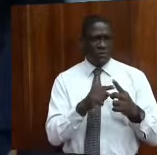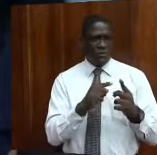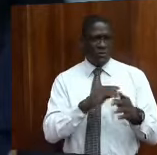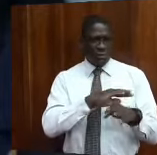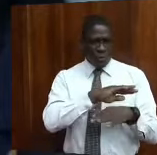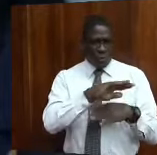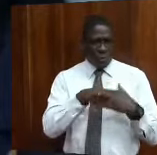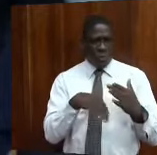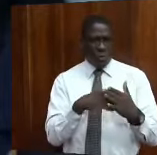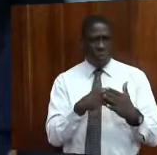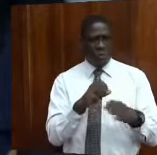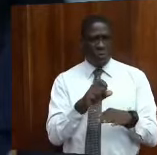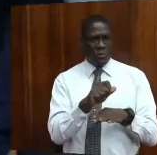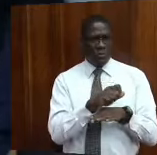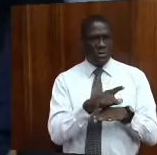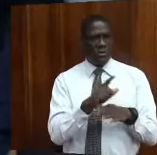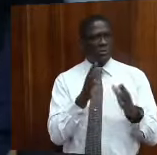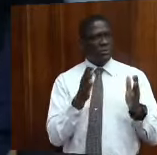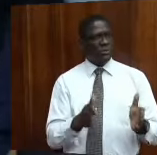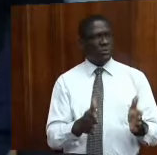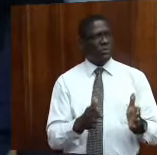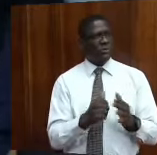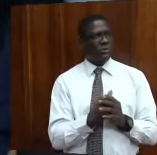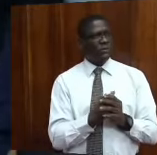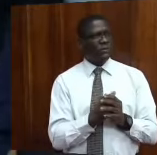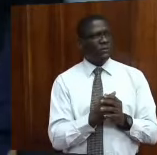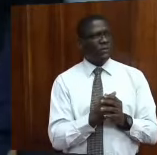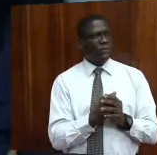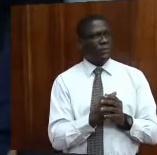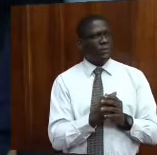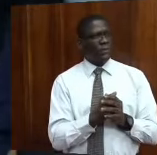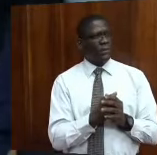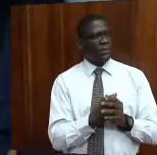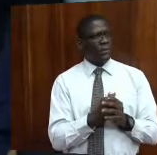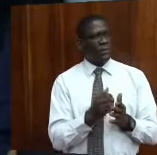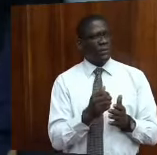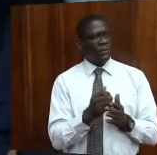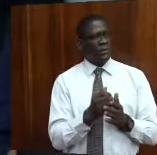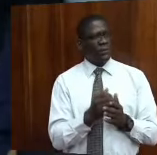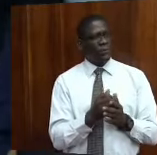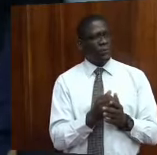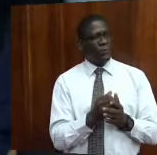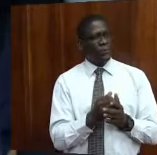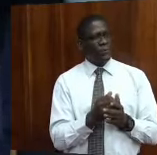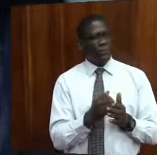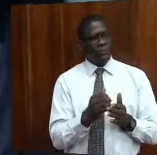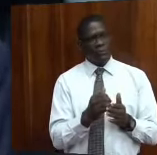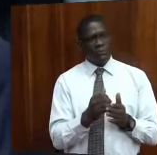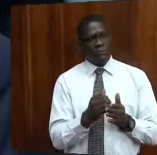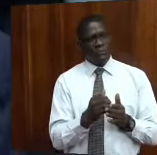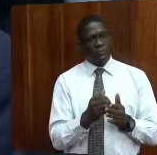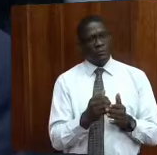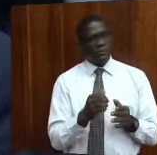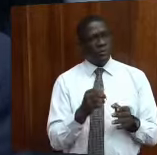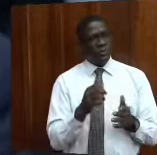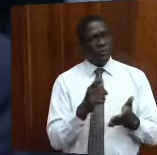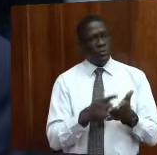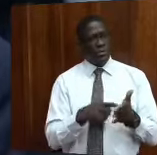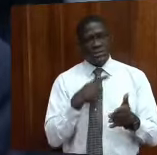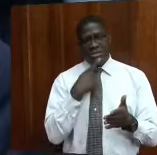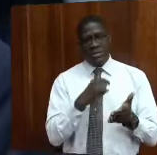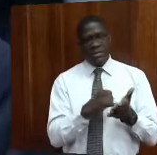are aimed at the betterment of the lives of all. In short, Mr. Speaker, we are a